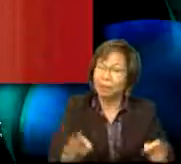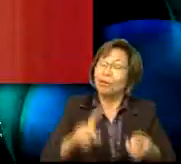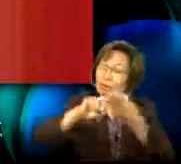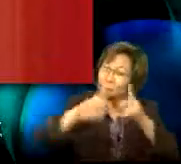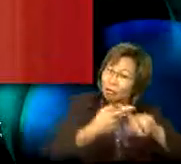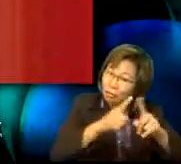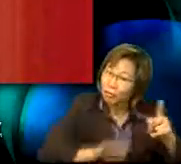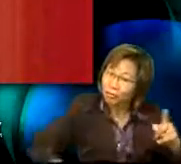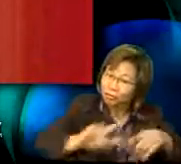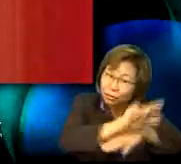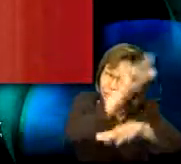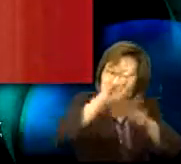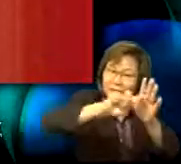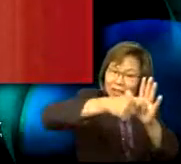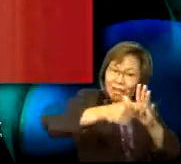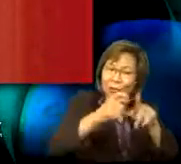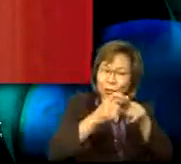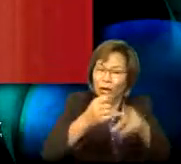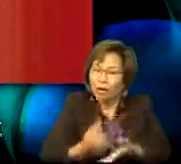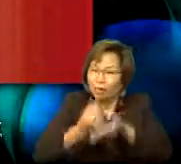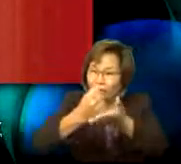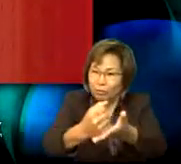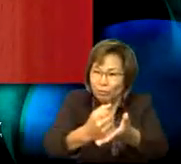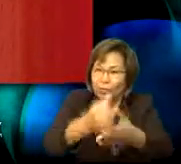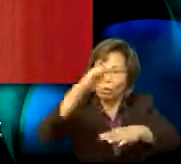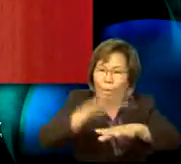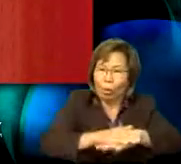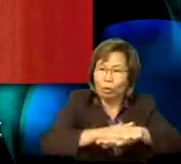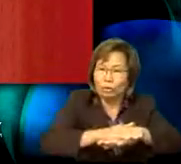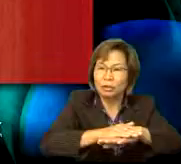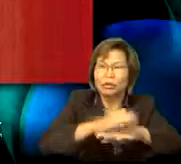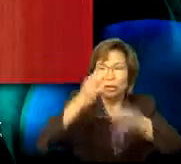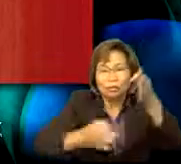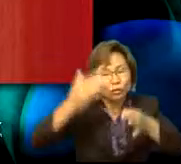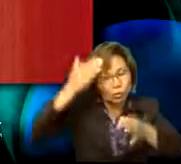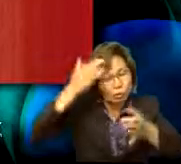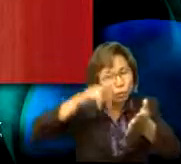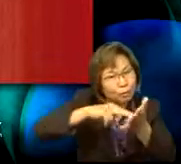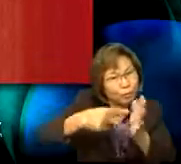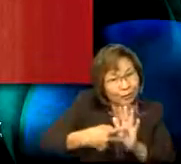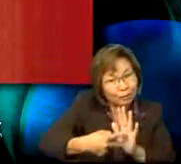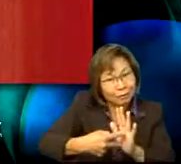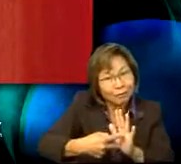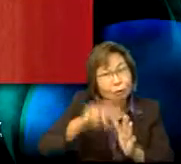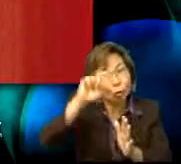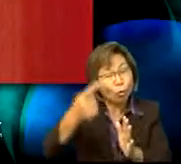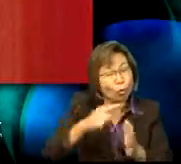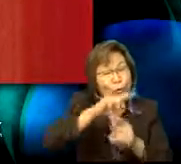So, friends, use the keywords to help you only if you know their meaning.